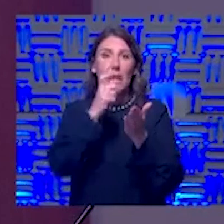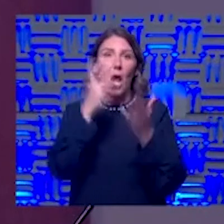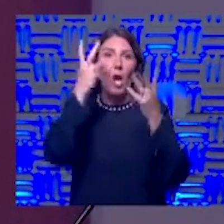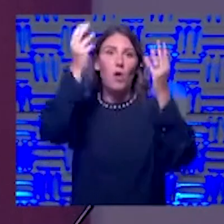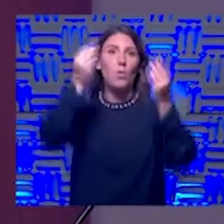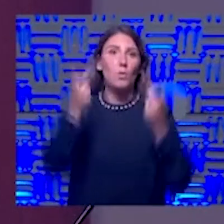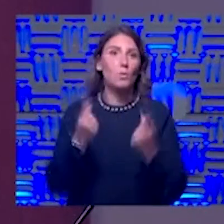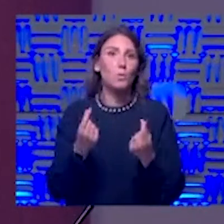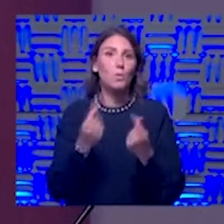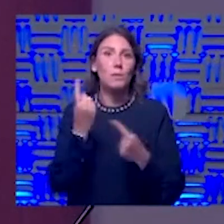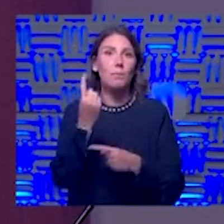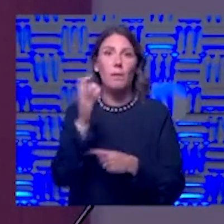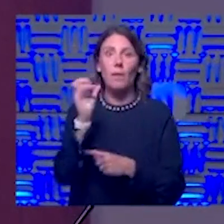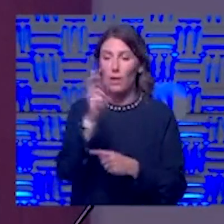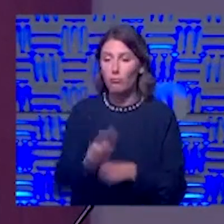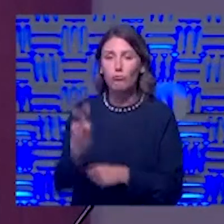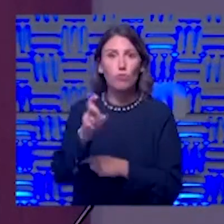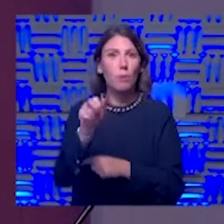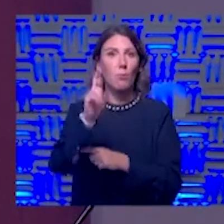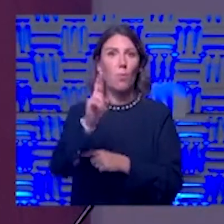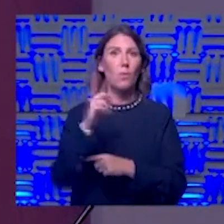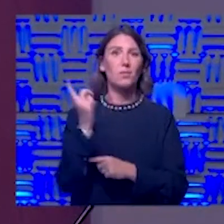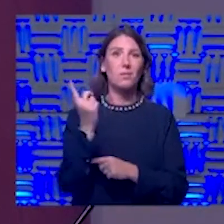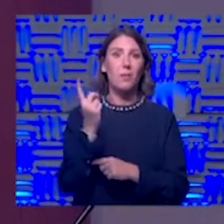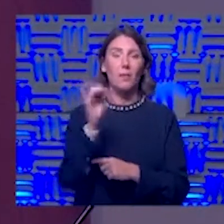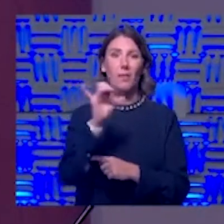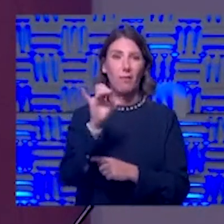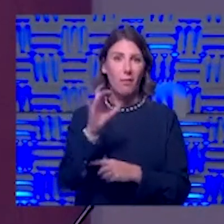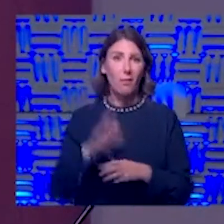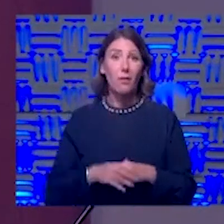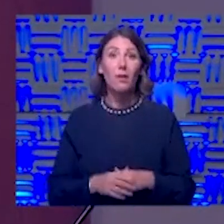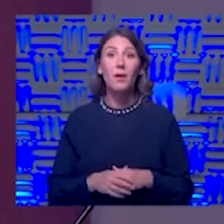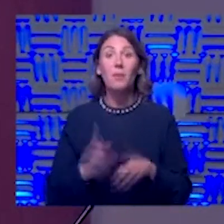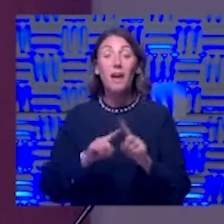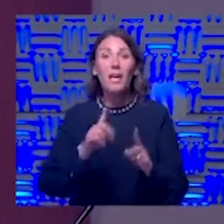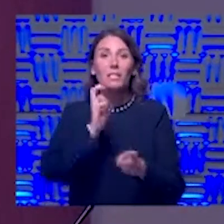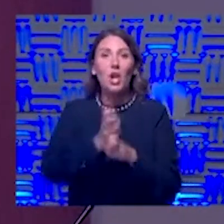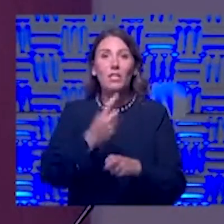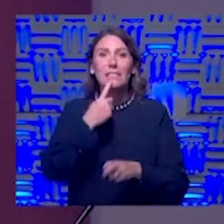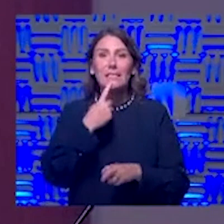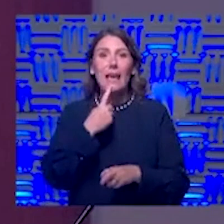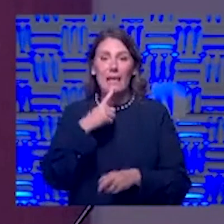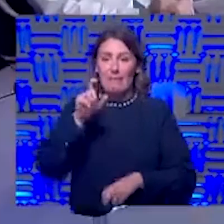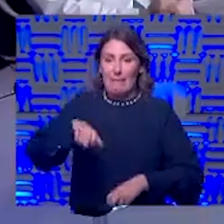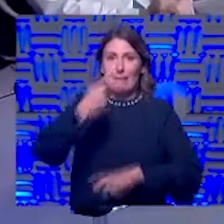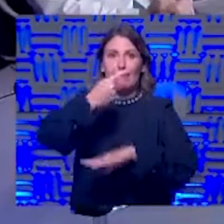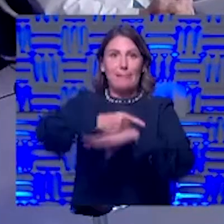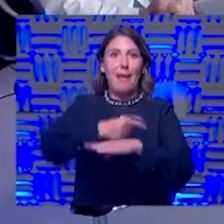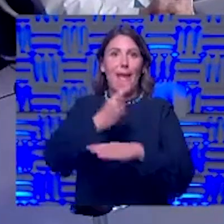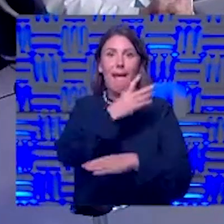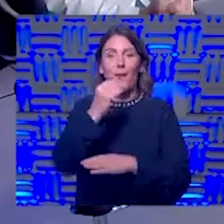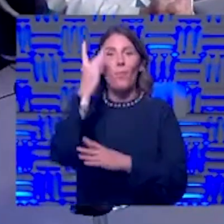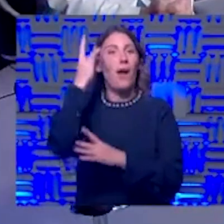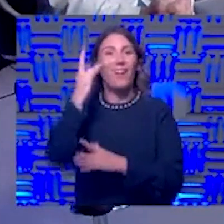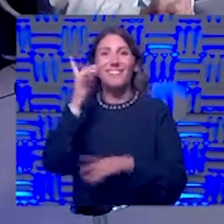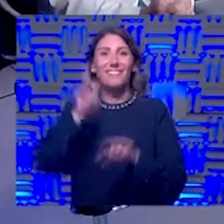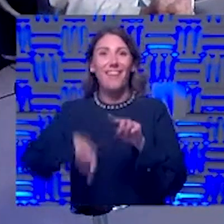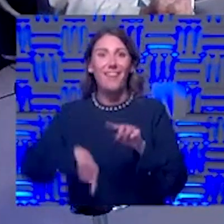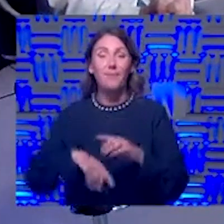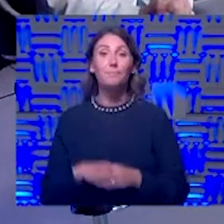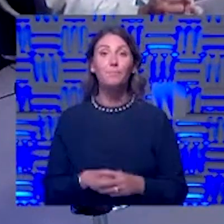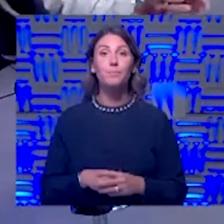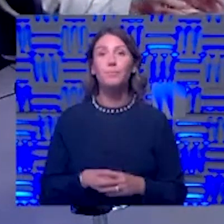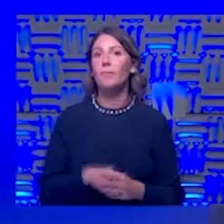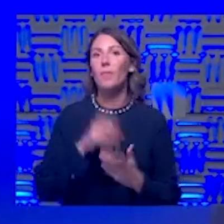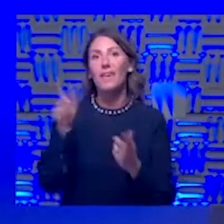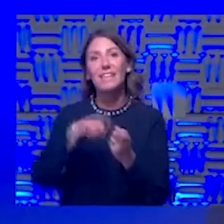a trip or something of that nature. But it's really hard to say, here's when it will be safe and why. Yeah, I think